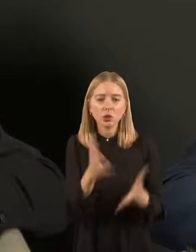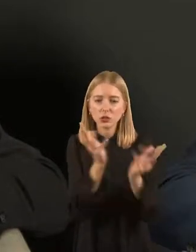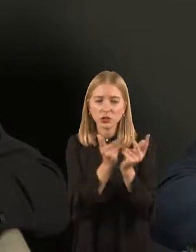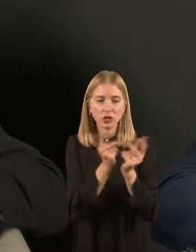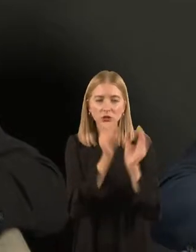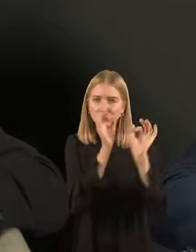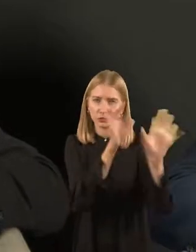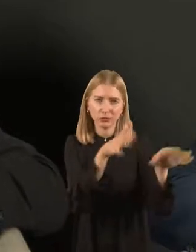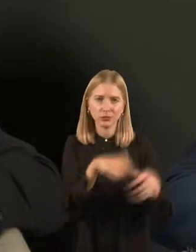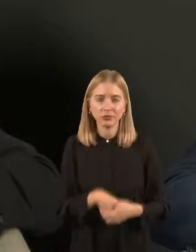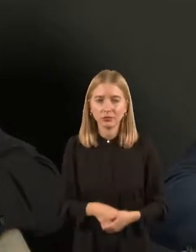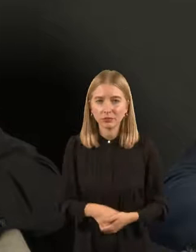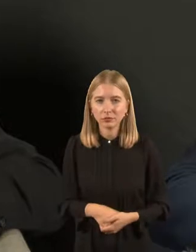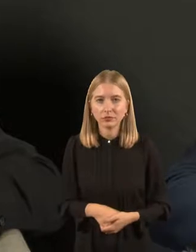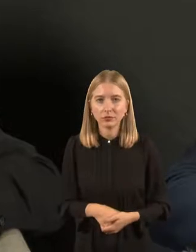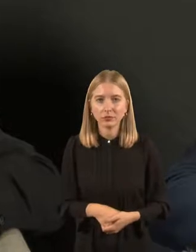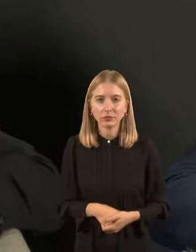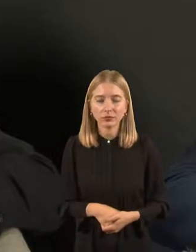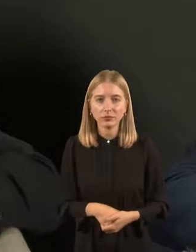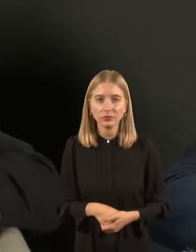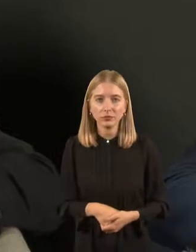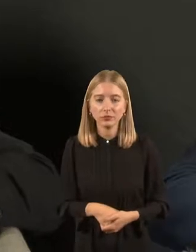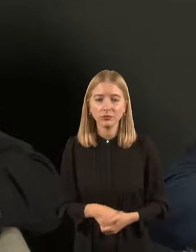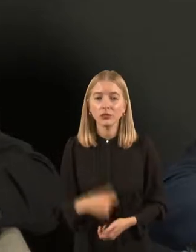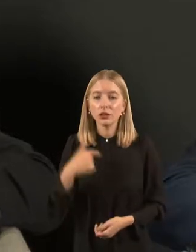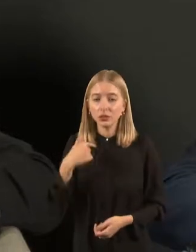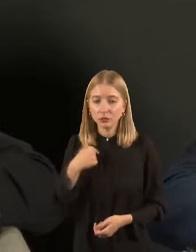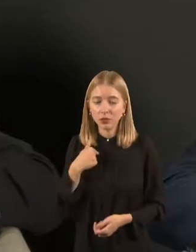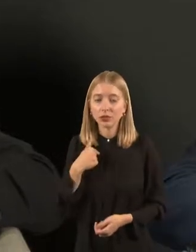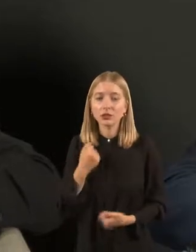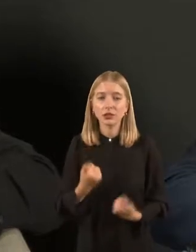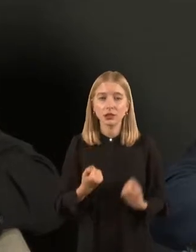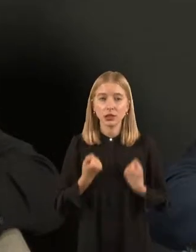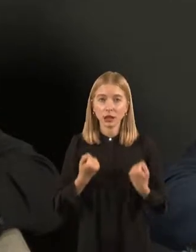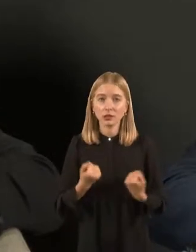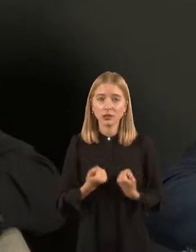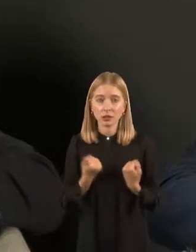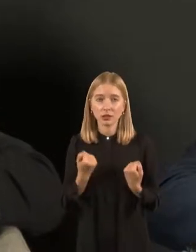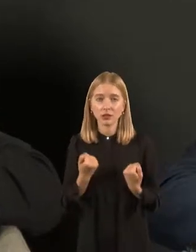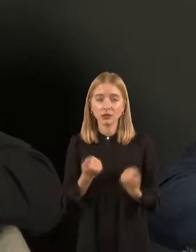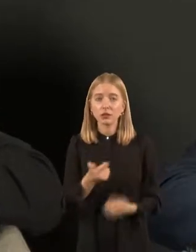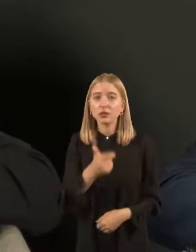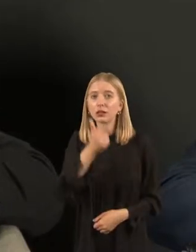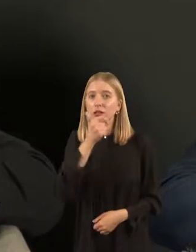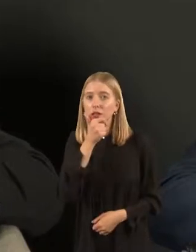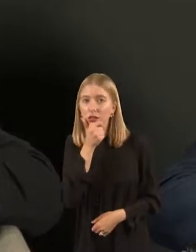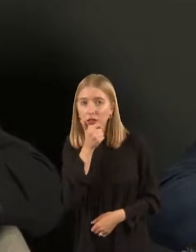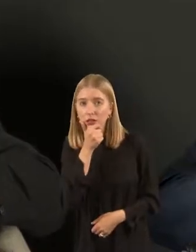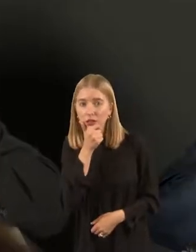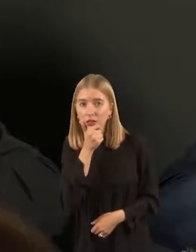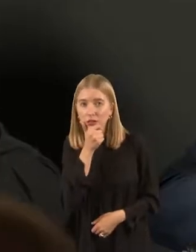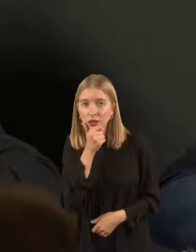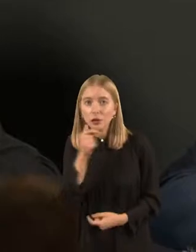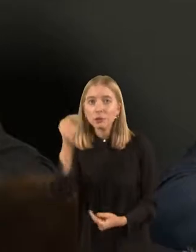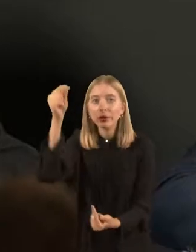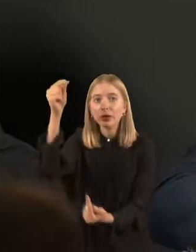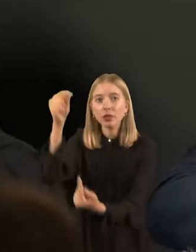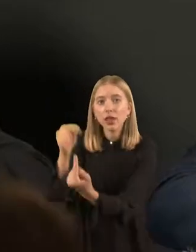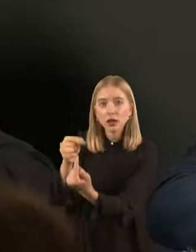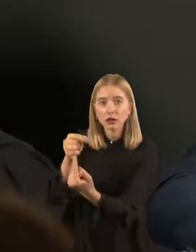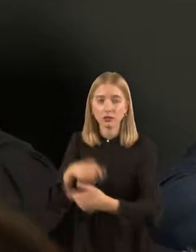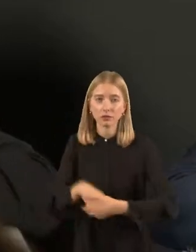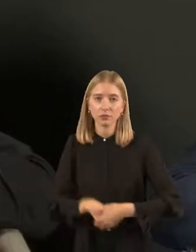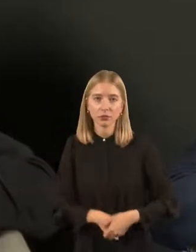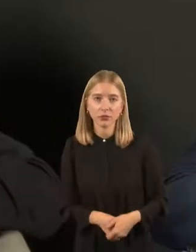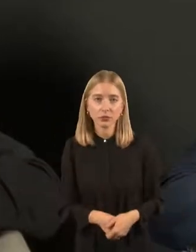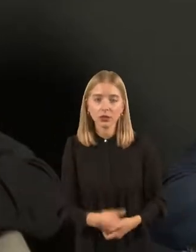track accessibility to the your needs. No, you need to buy things, you need